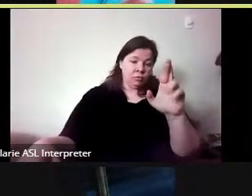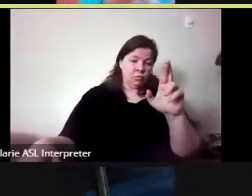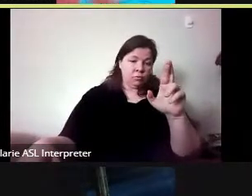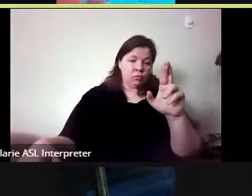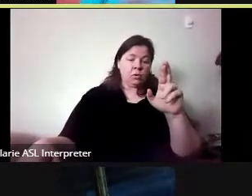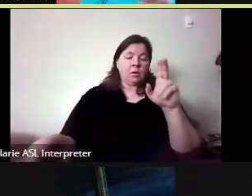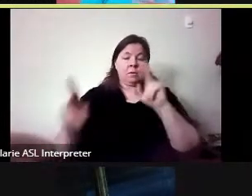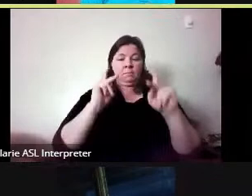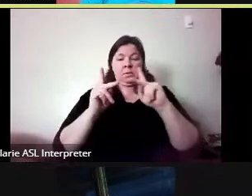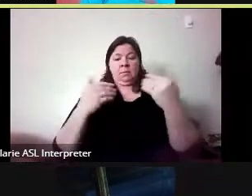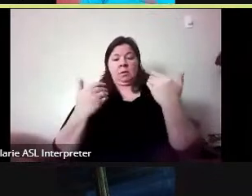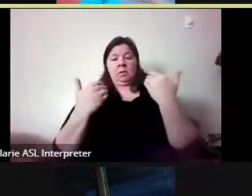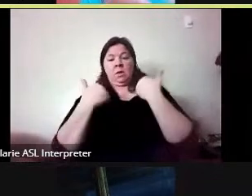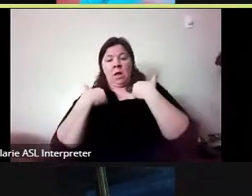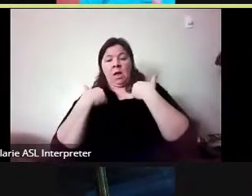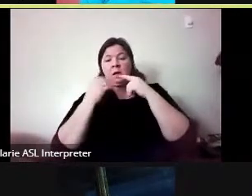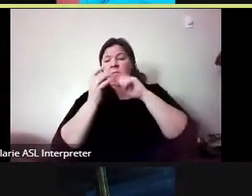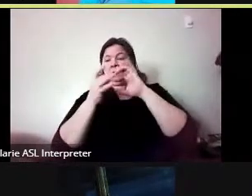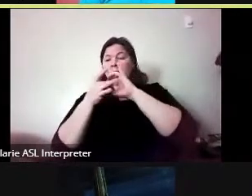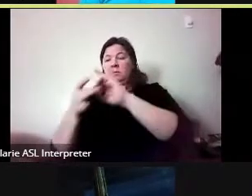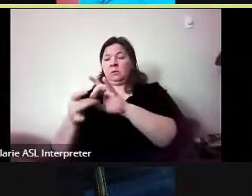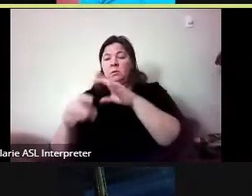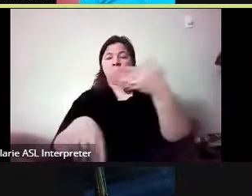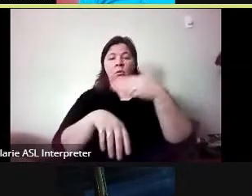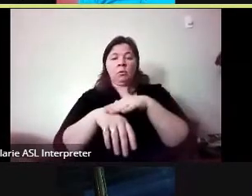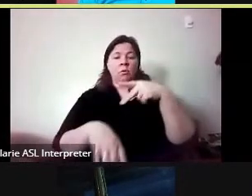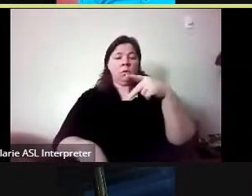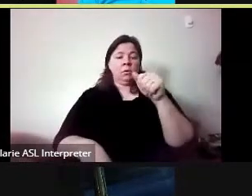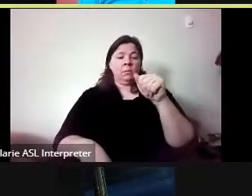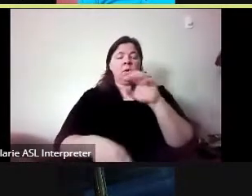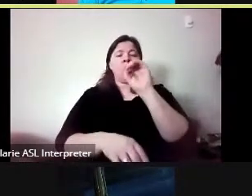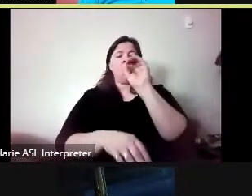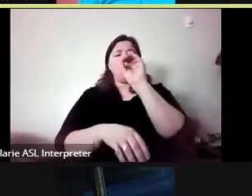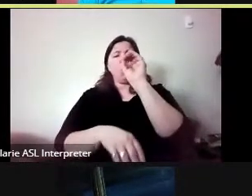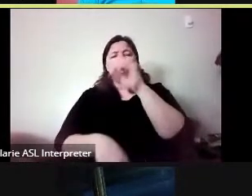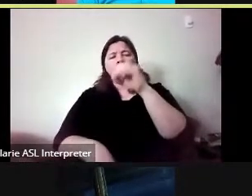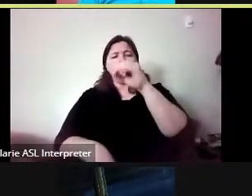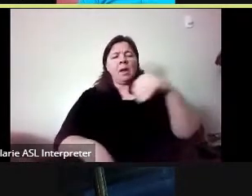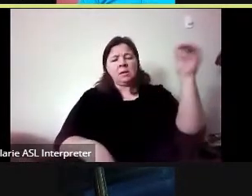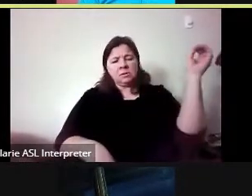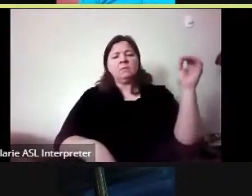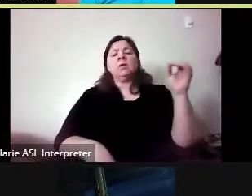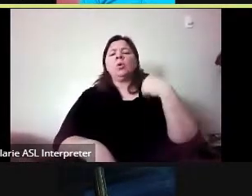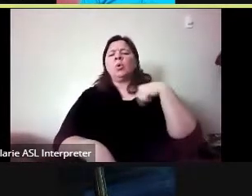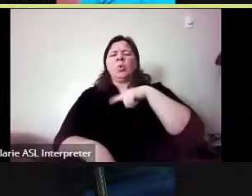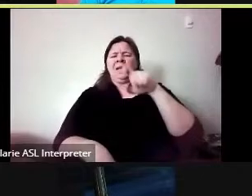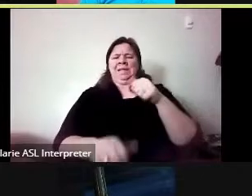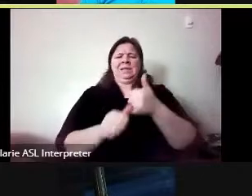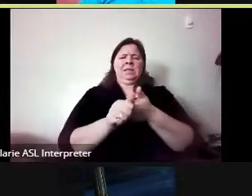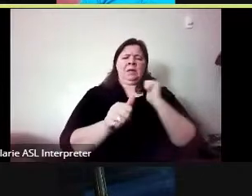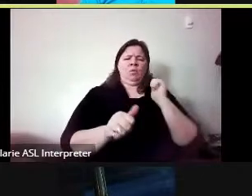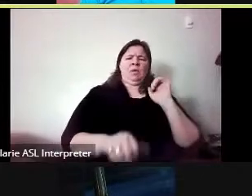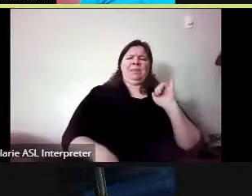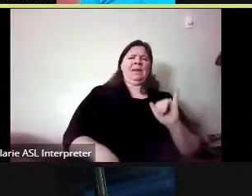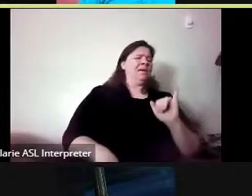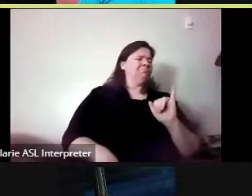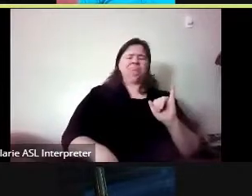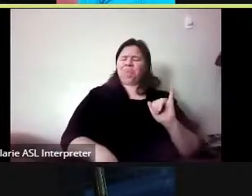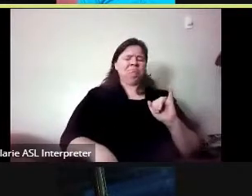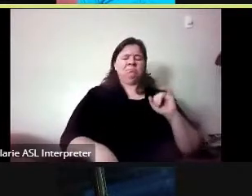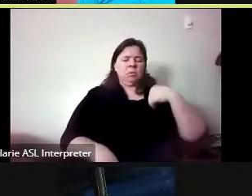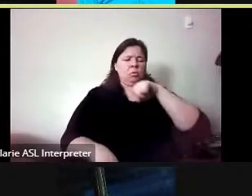have regarding Onpassive is something that we really need to get away from. There is no reason for us at this point in